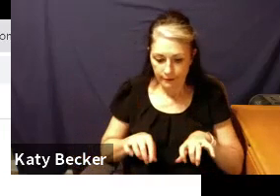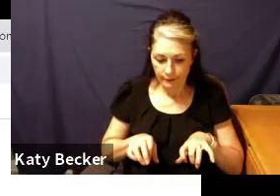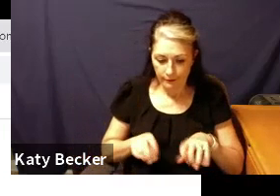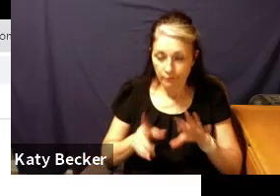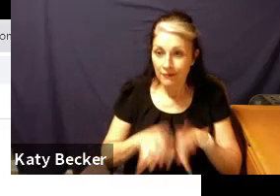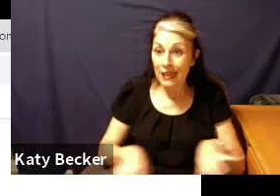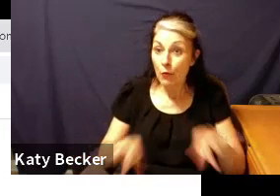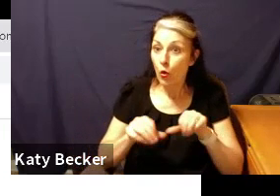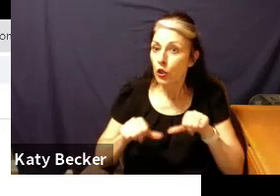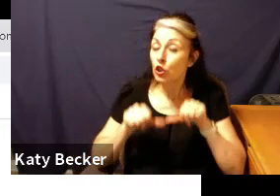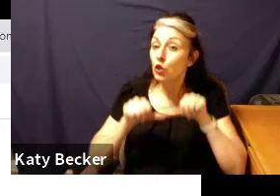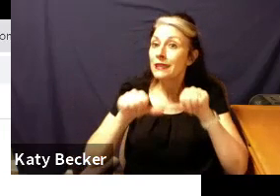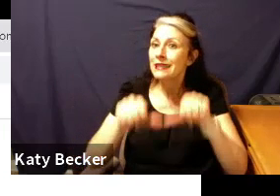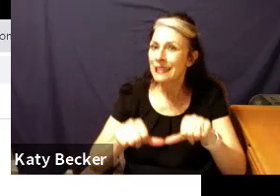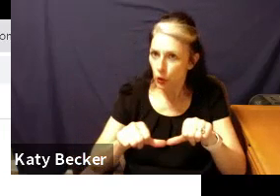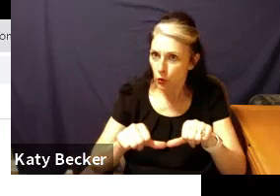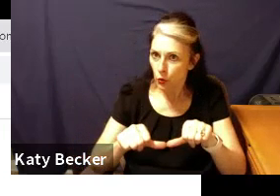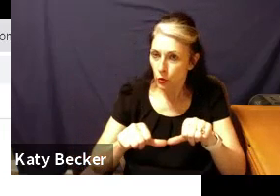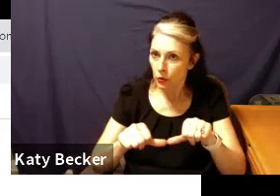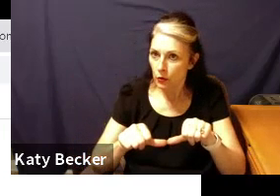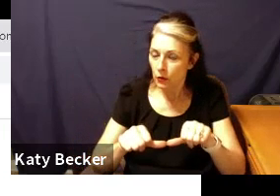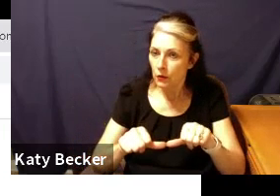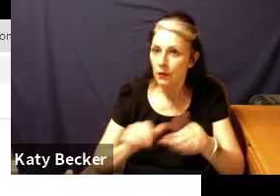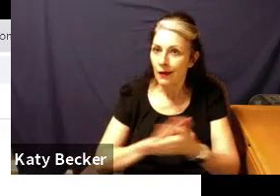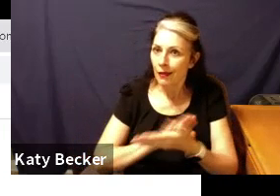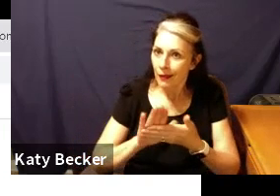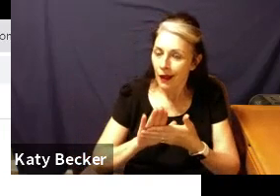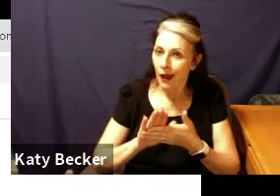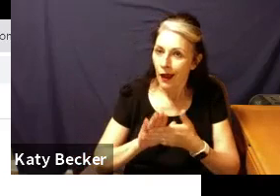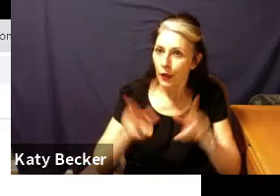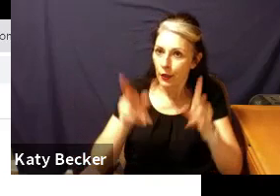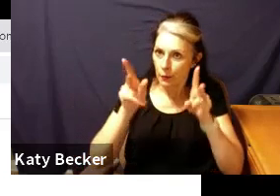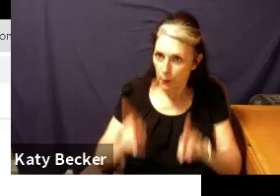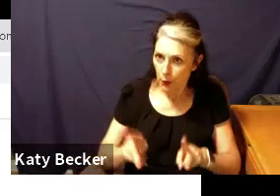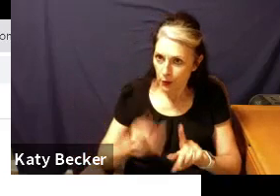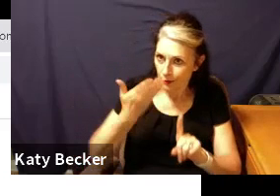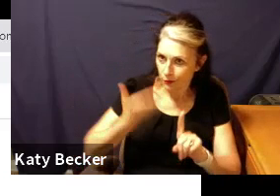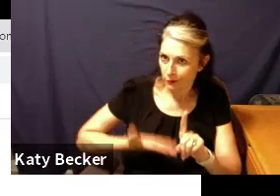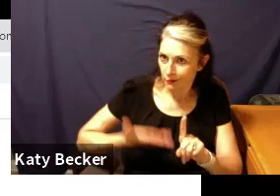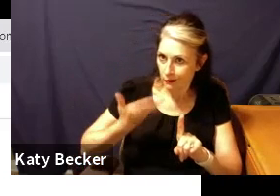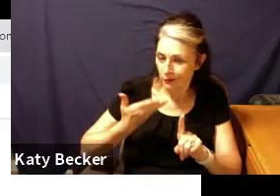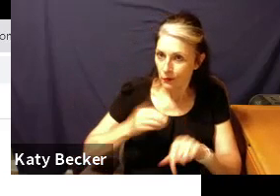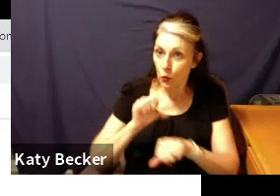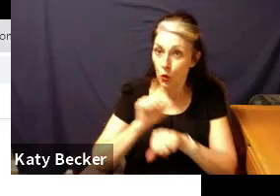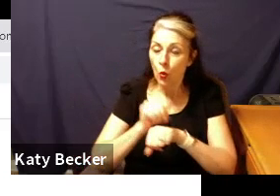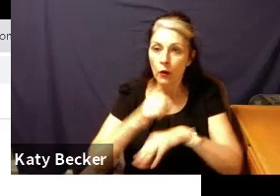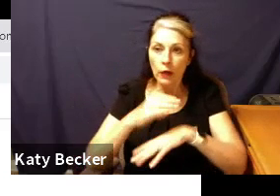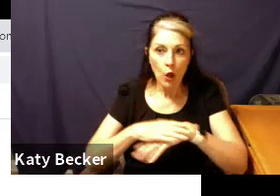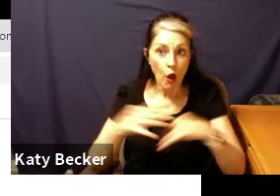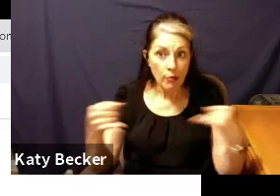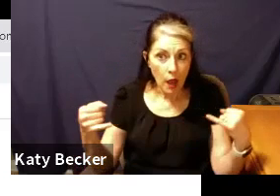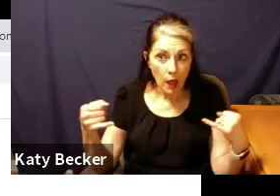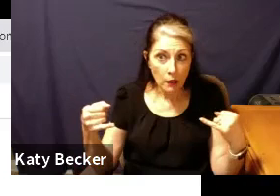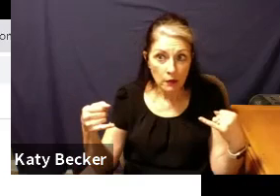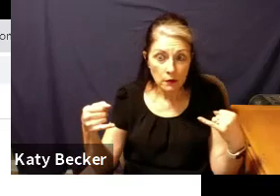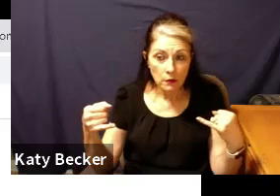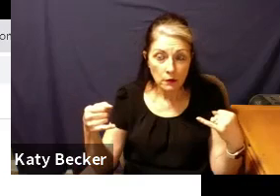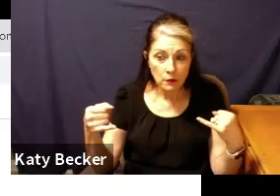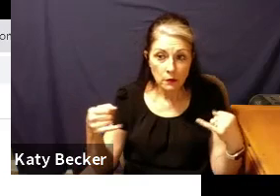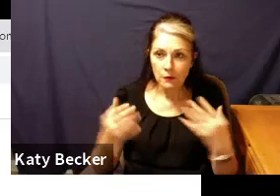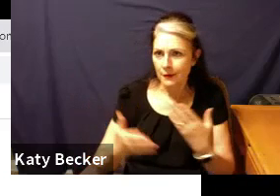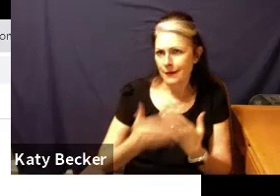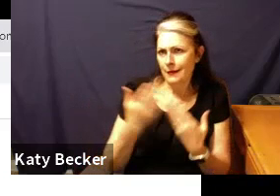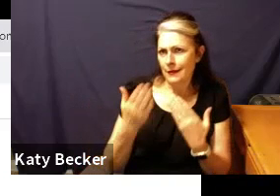to continue to be those kind humans when you are working online. It is so